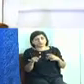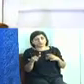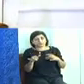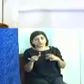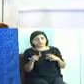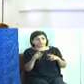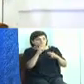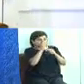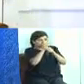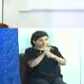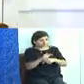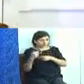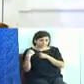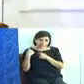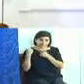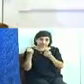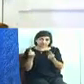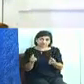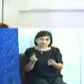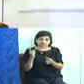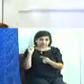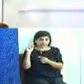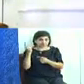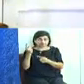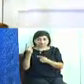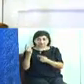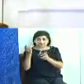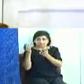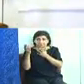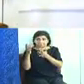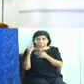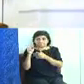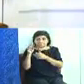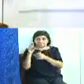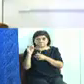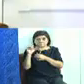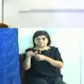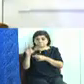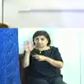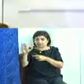our tradition since the very first service in Troy's living room,